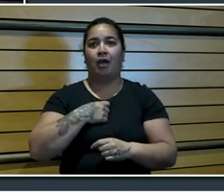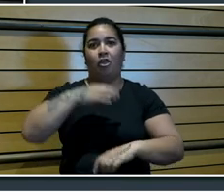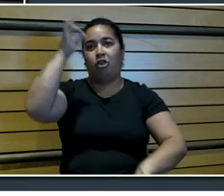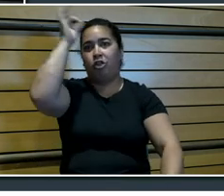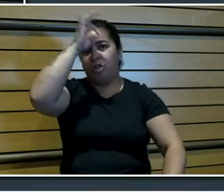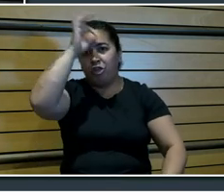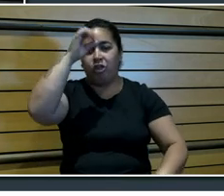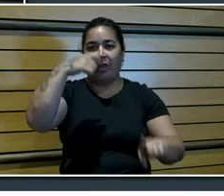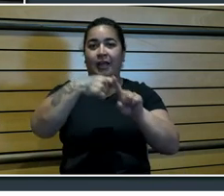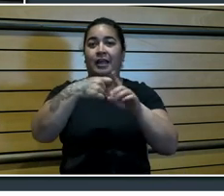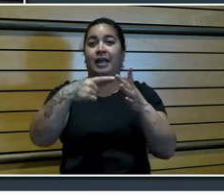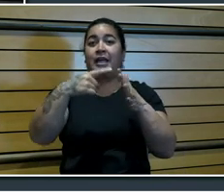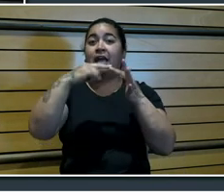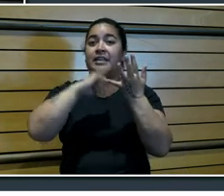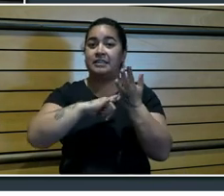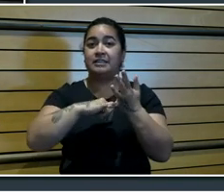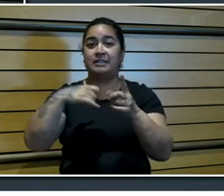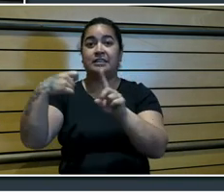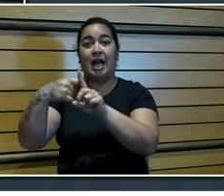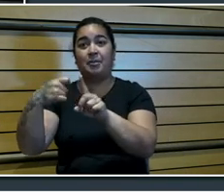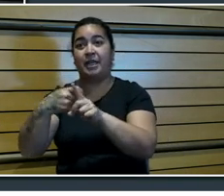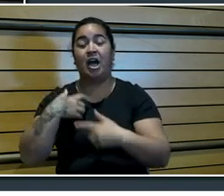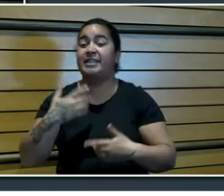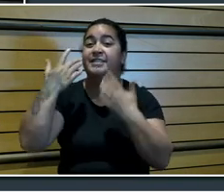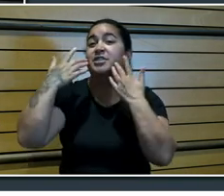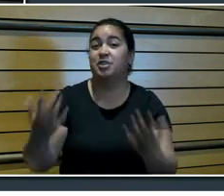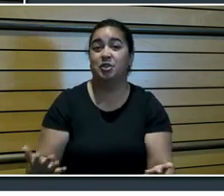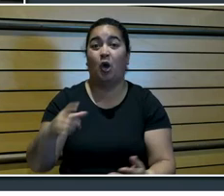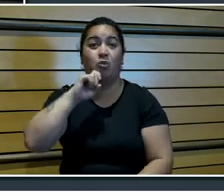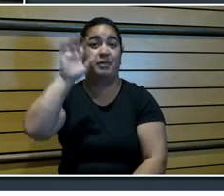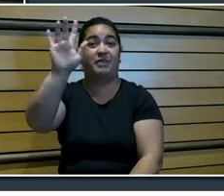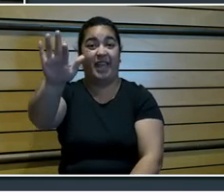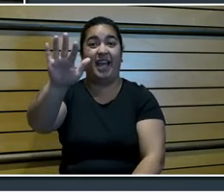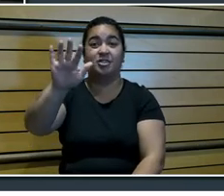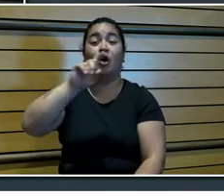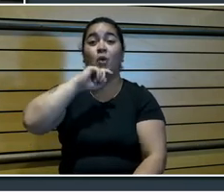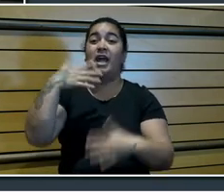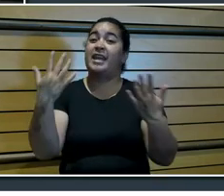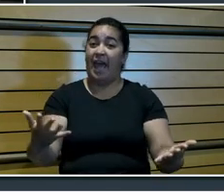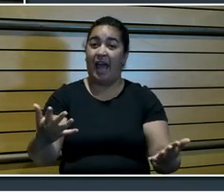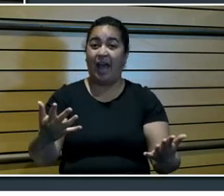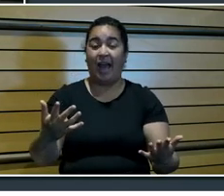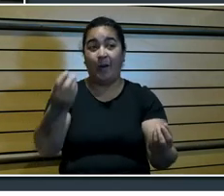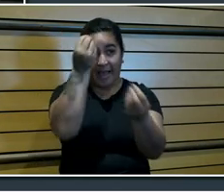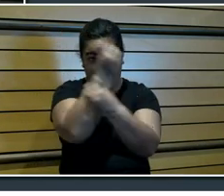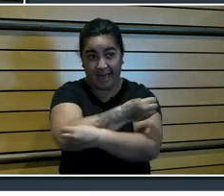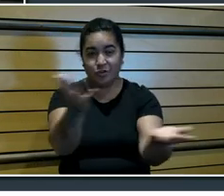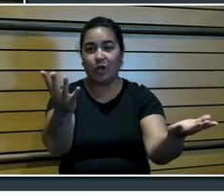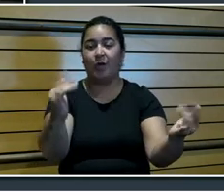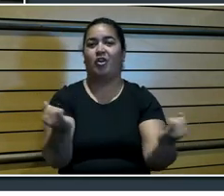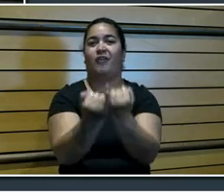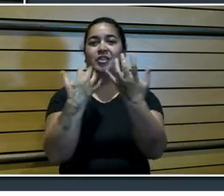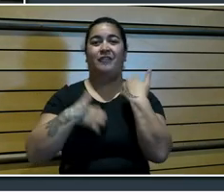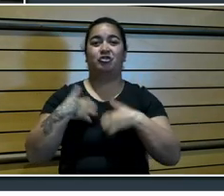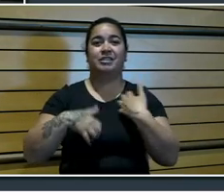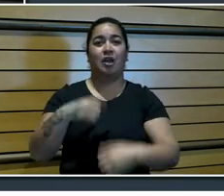be a part of the team submitting on behalf of the podcast crew. So I'll declare my conflict of interest that my son is